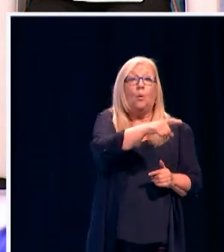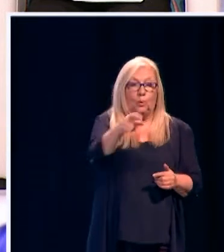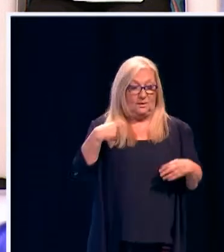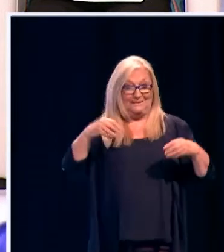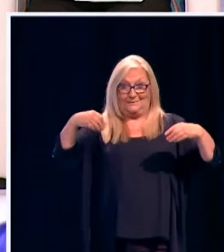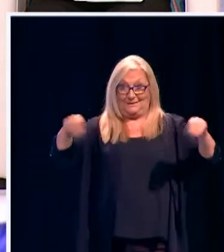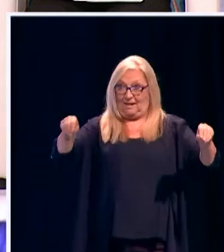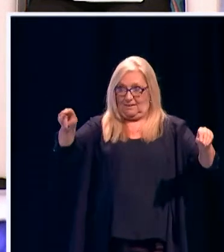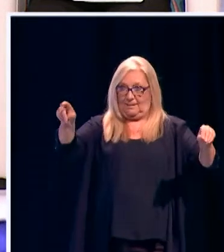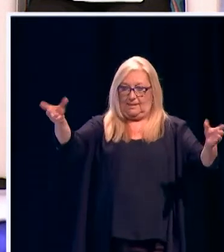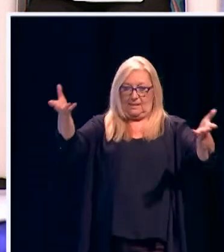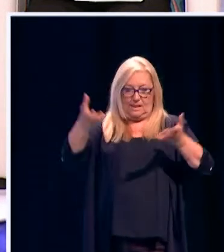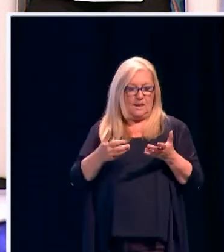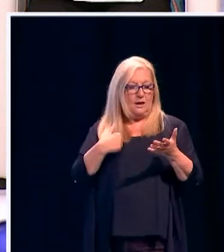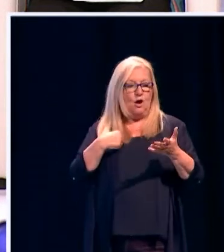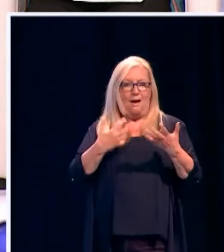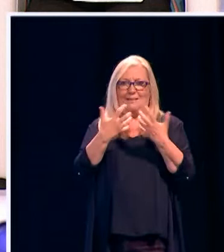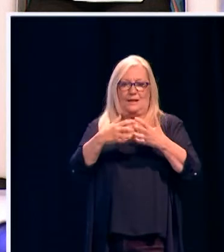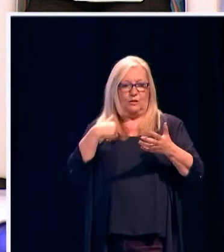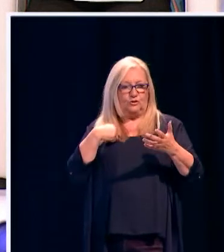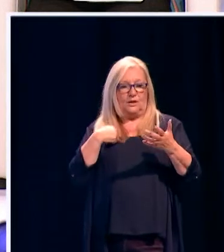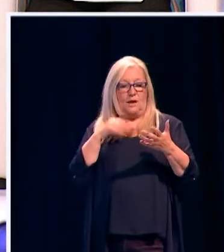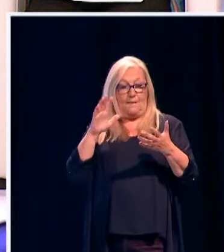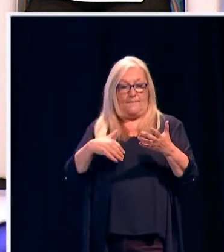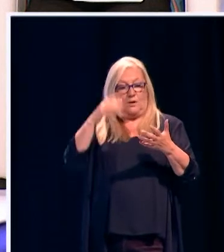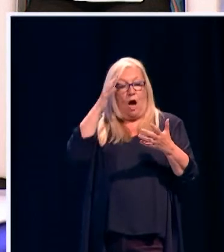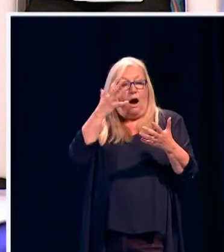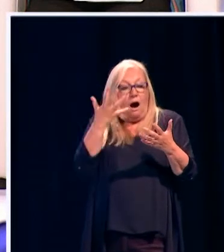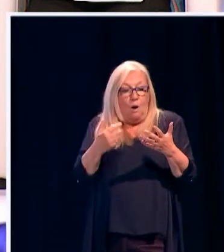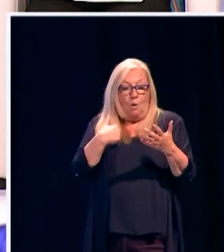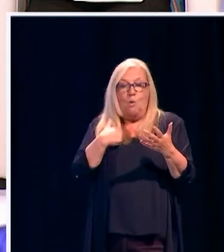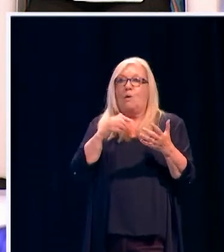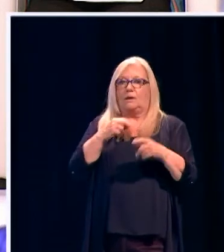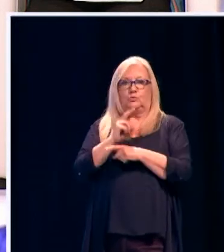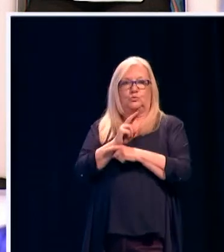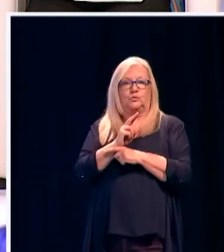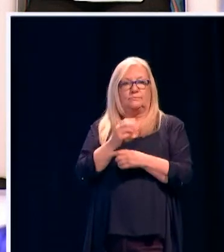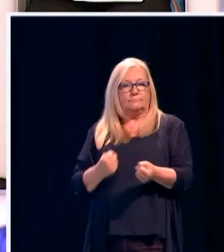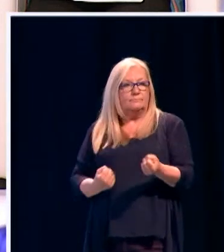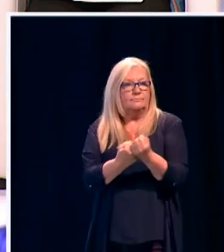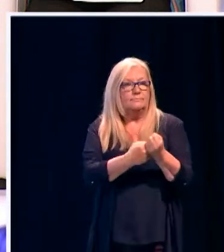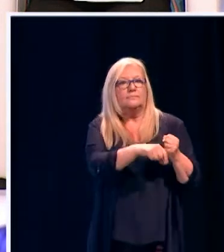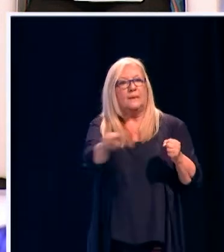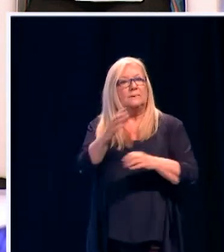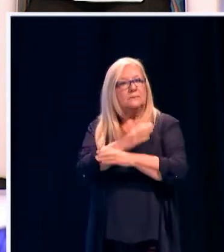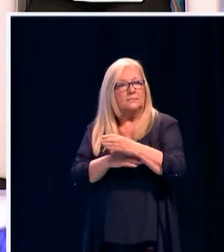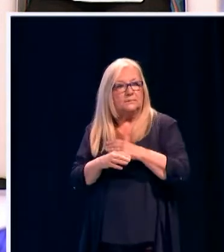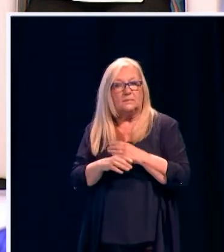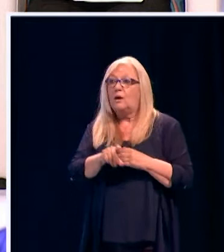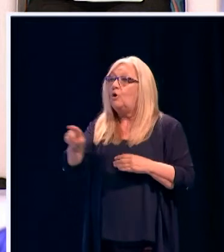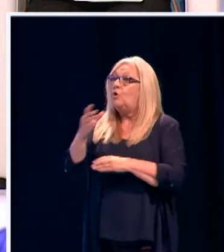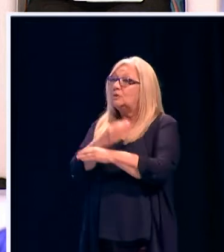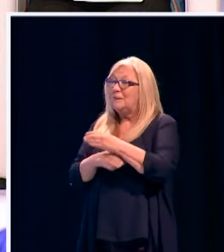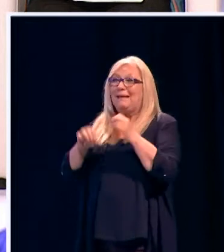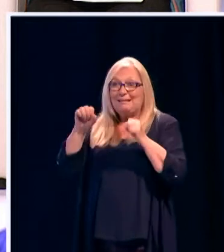use the features that have been implemented for them to raise awareness that people with disabilities can be as productive, can be